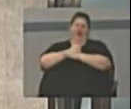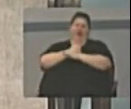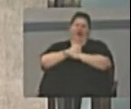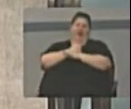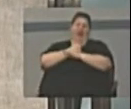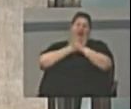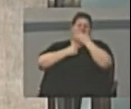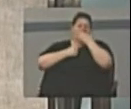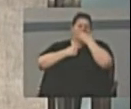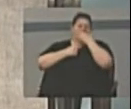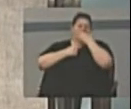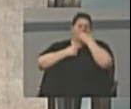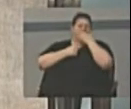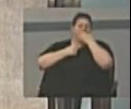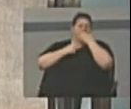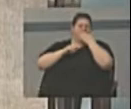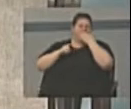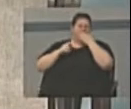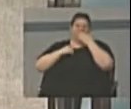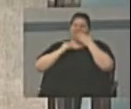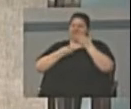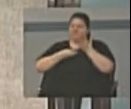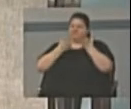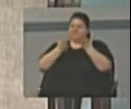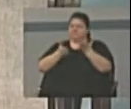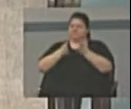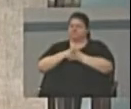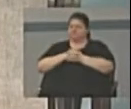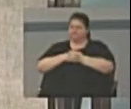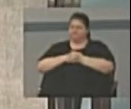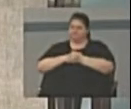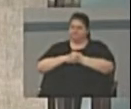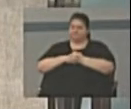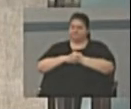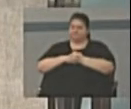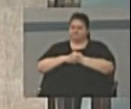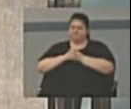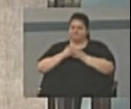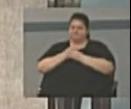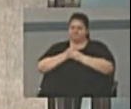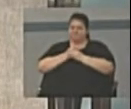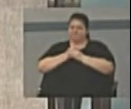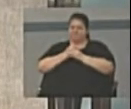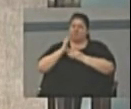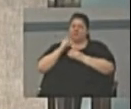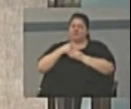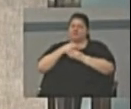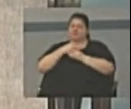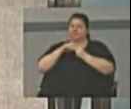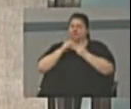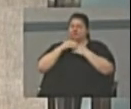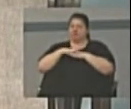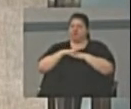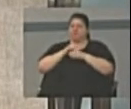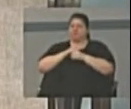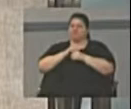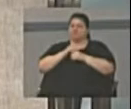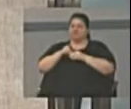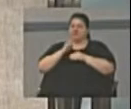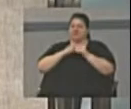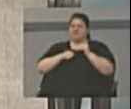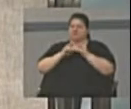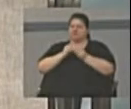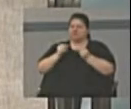already. But I do have two suggestions that I would like to be incorporated into the